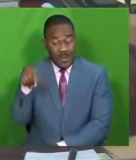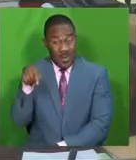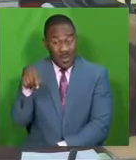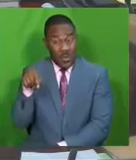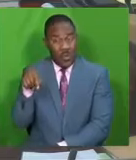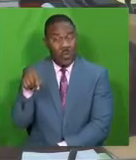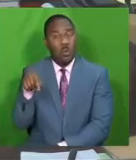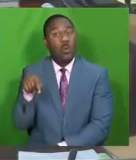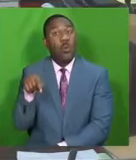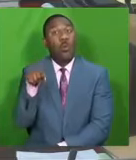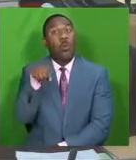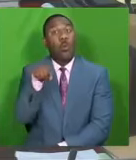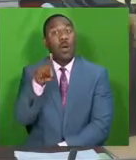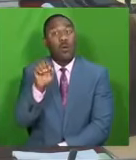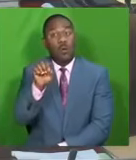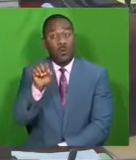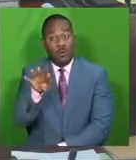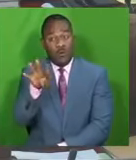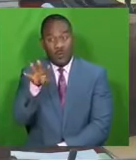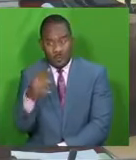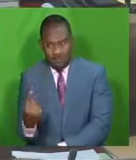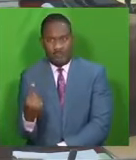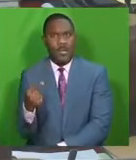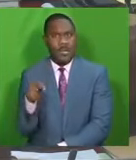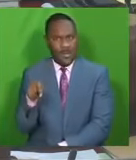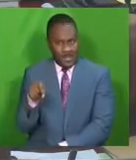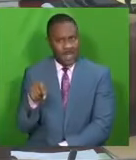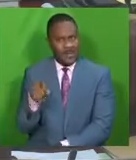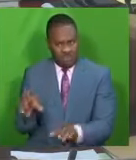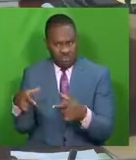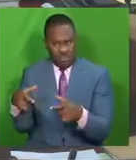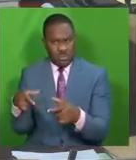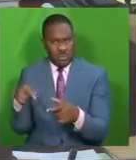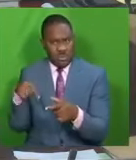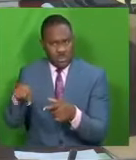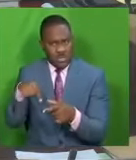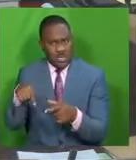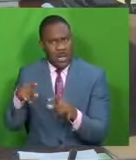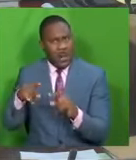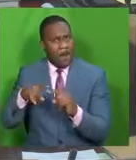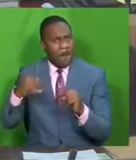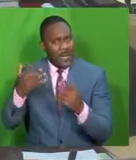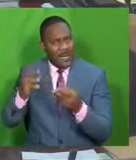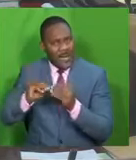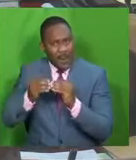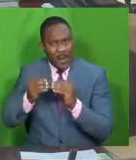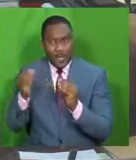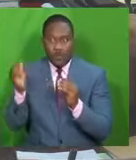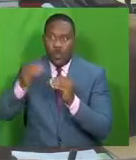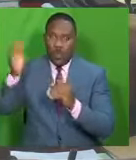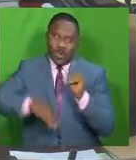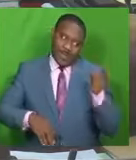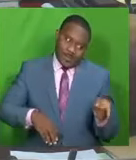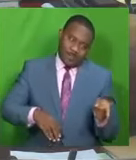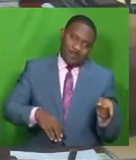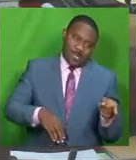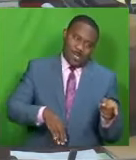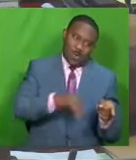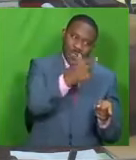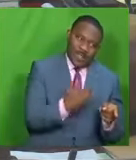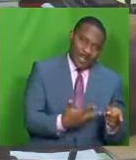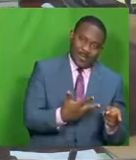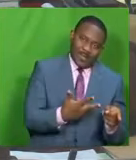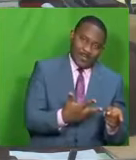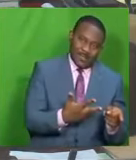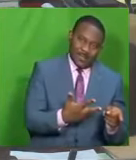104.1 is also a quorum provision, but it requires a higher threshold because it is a quorum